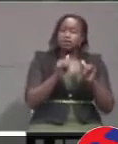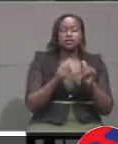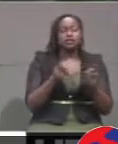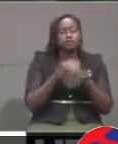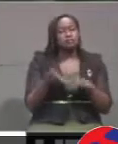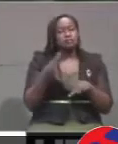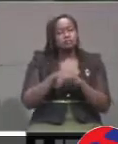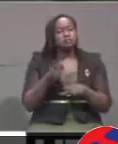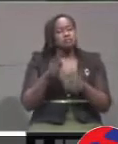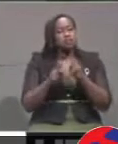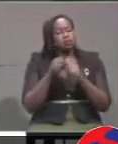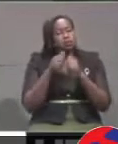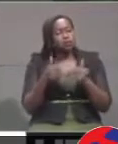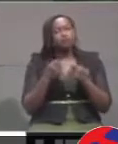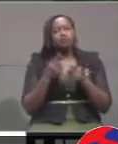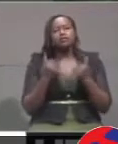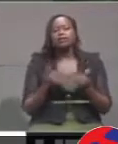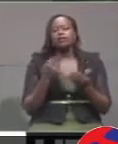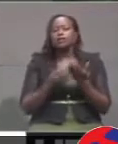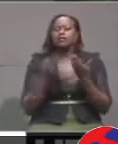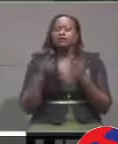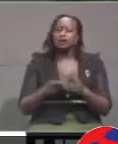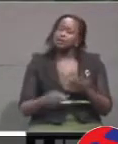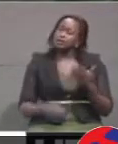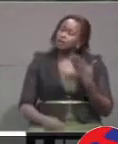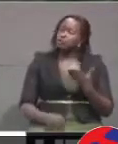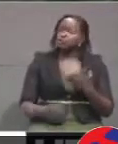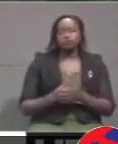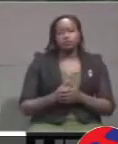traffic? It's not that. But